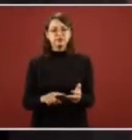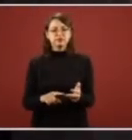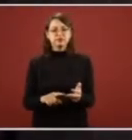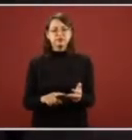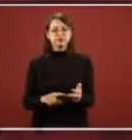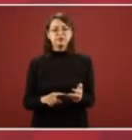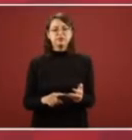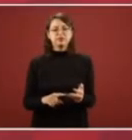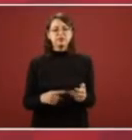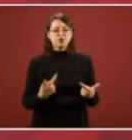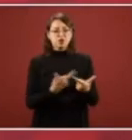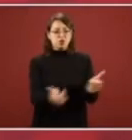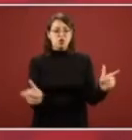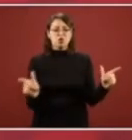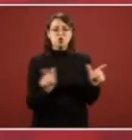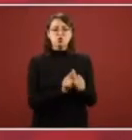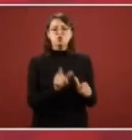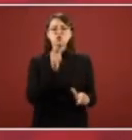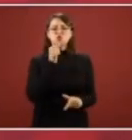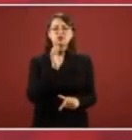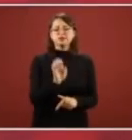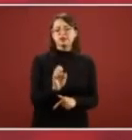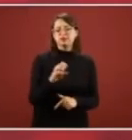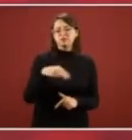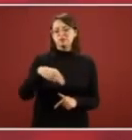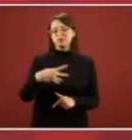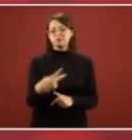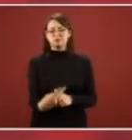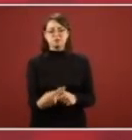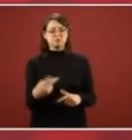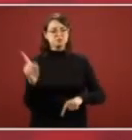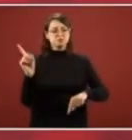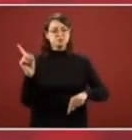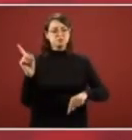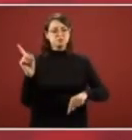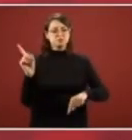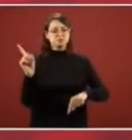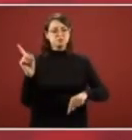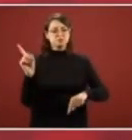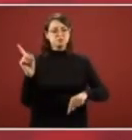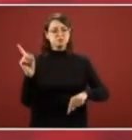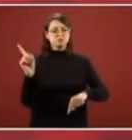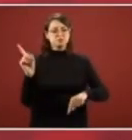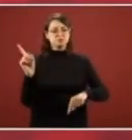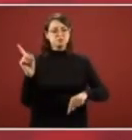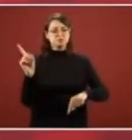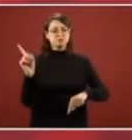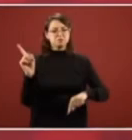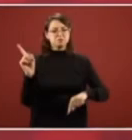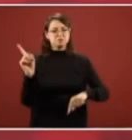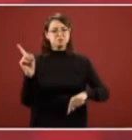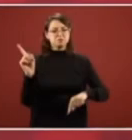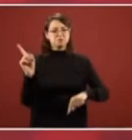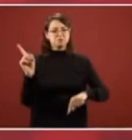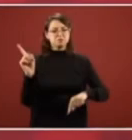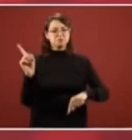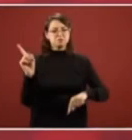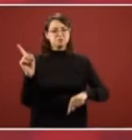Estado Mayor Presidencial. If there is no presidential. Si no hay pensiones para los. Major presidential